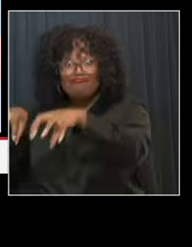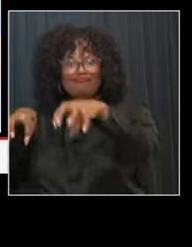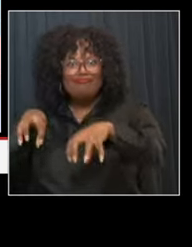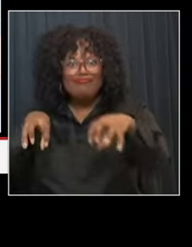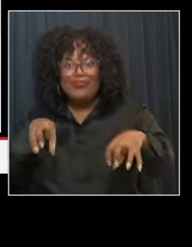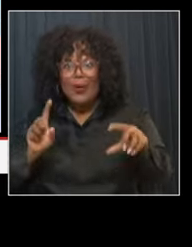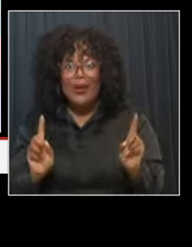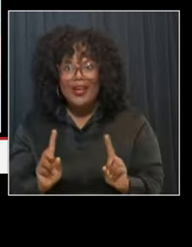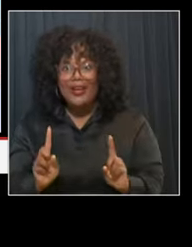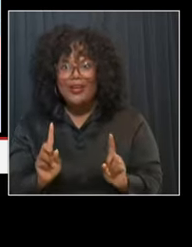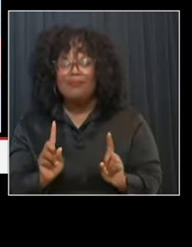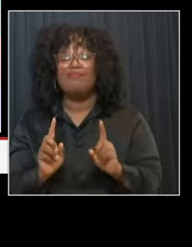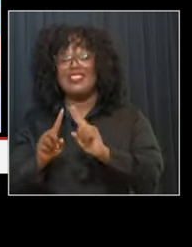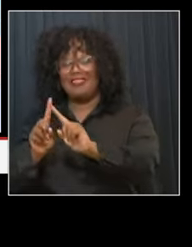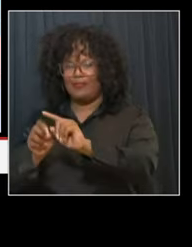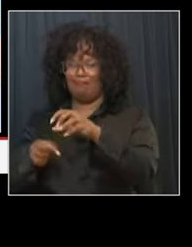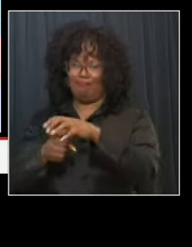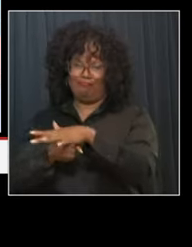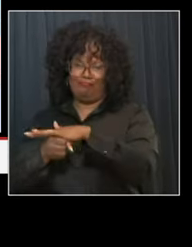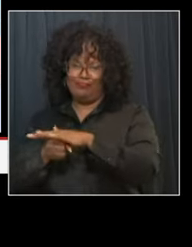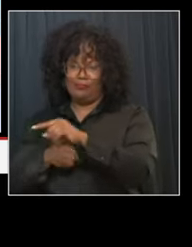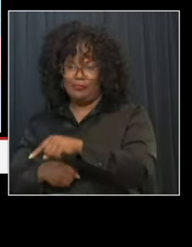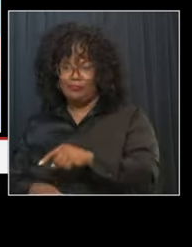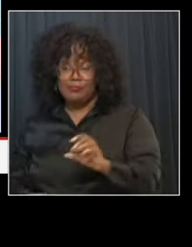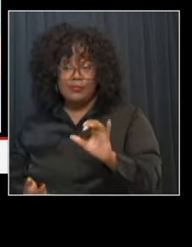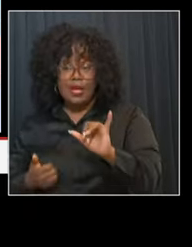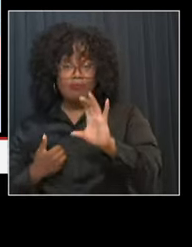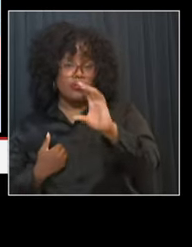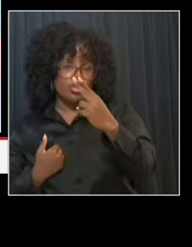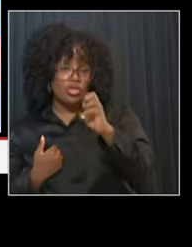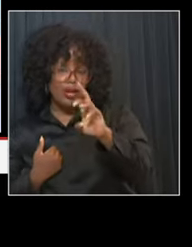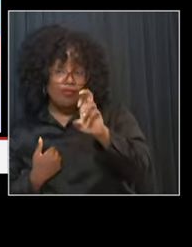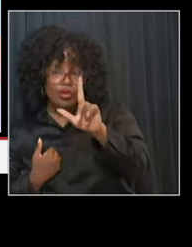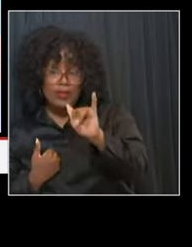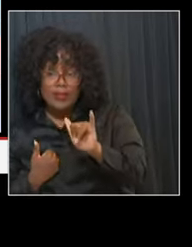Edgewood, Eckington, Rosedale, and Shepherd Park.